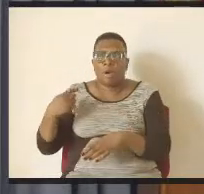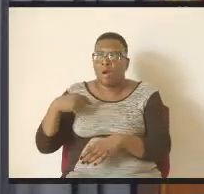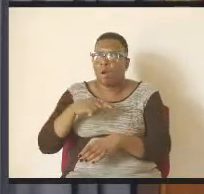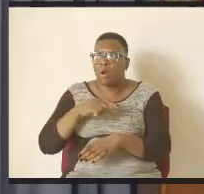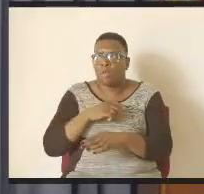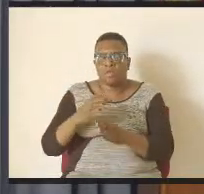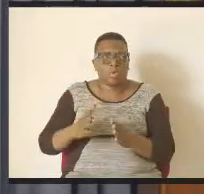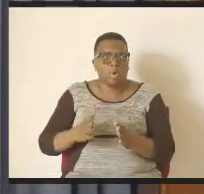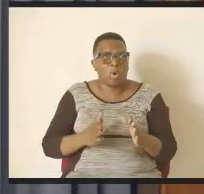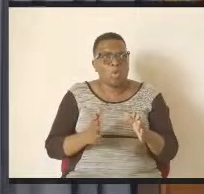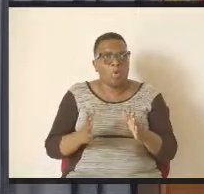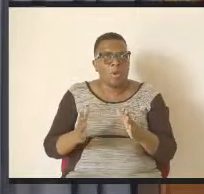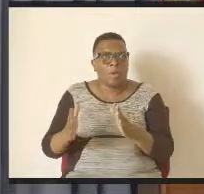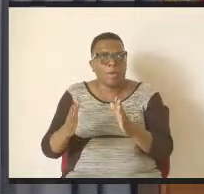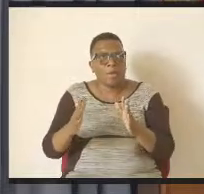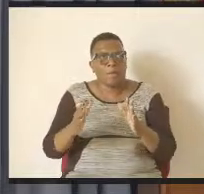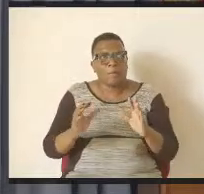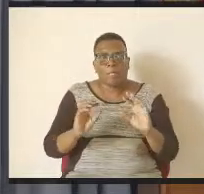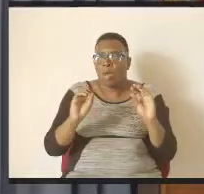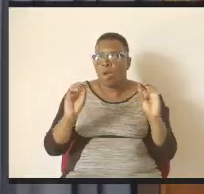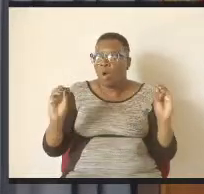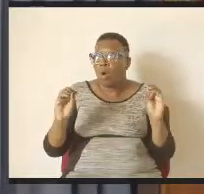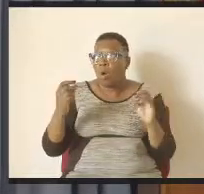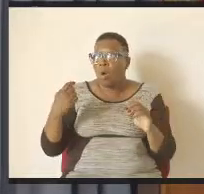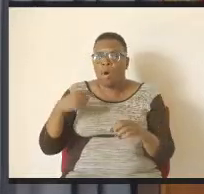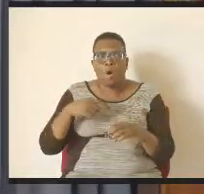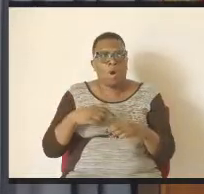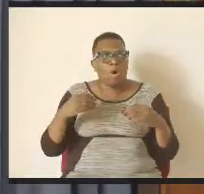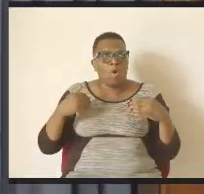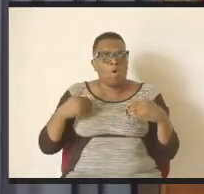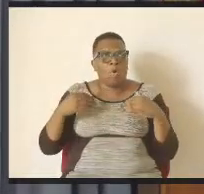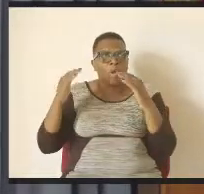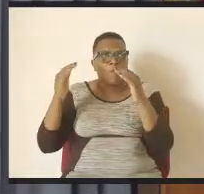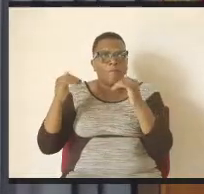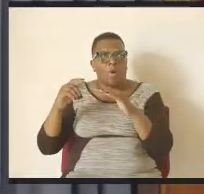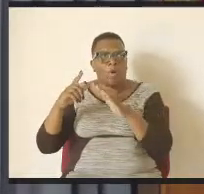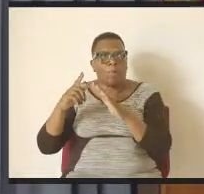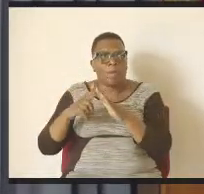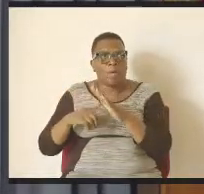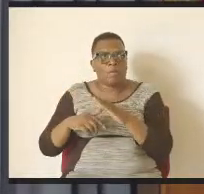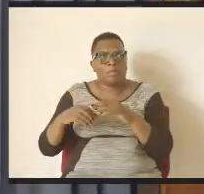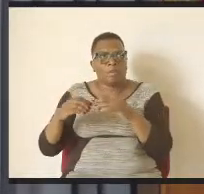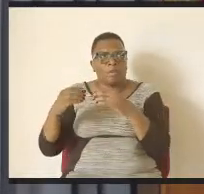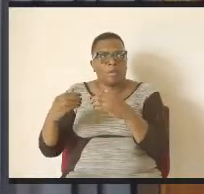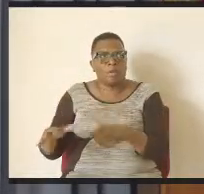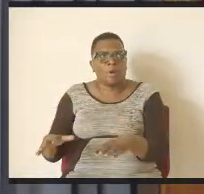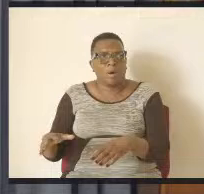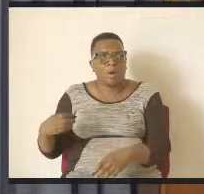lost our way. Oh, we've hopeless.